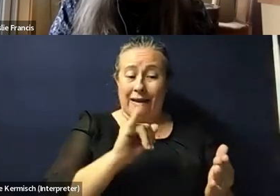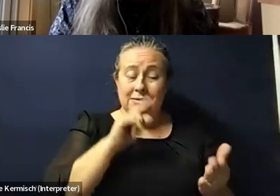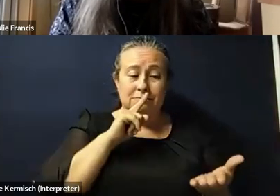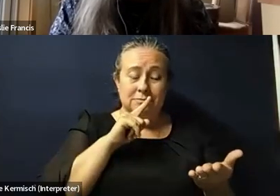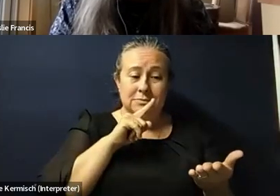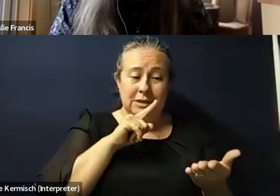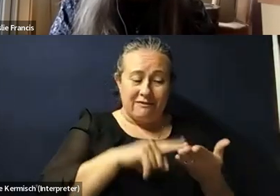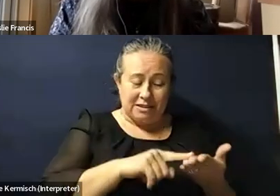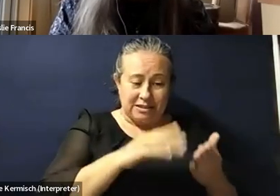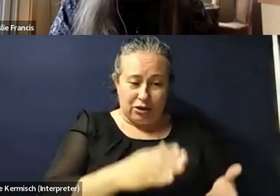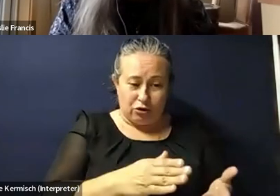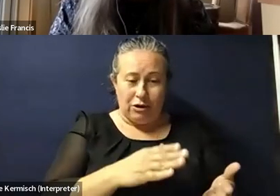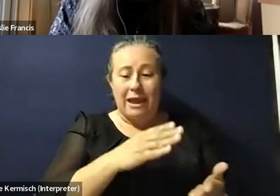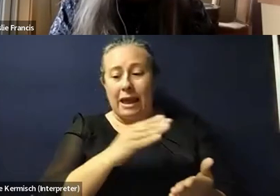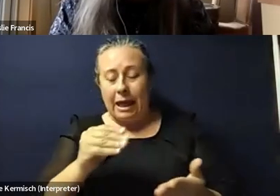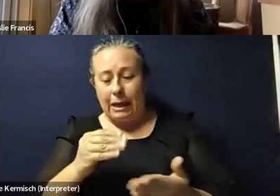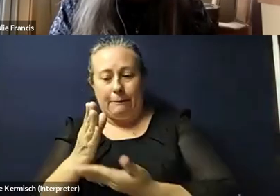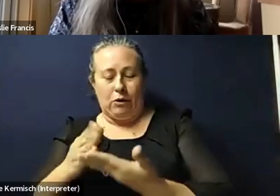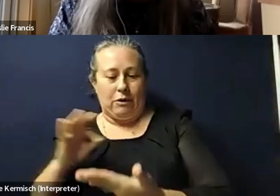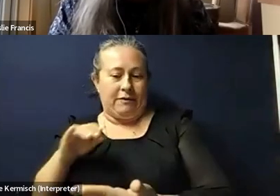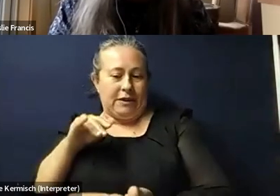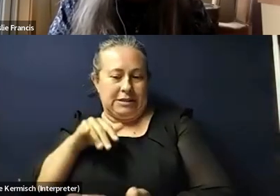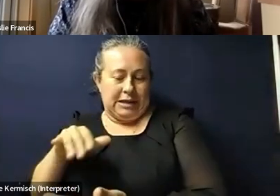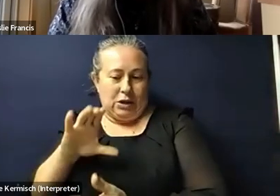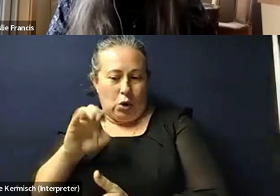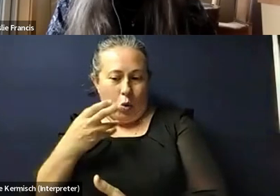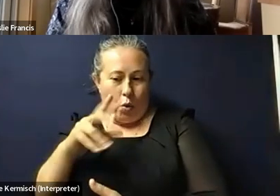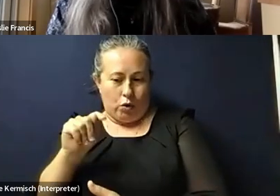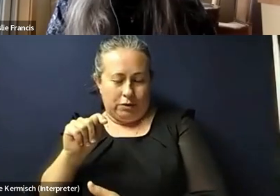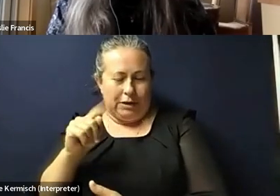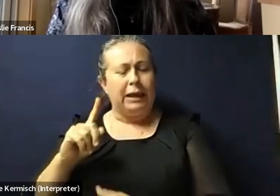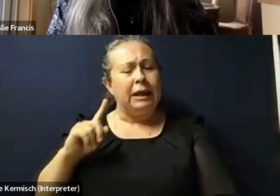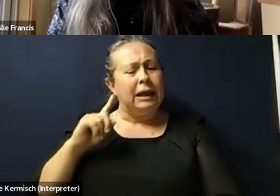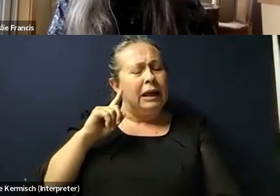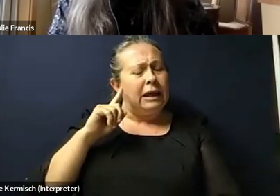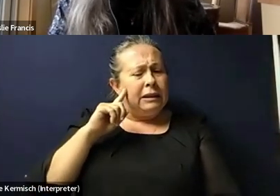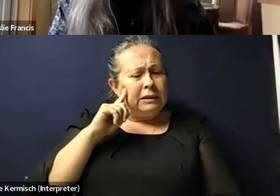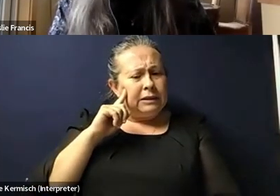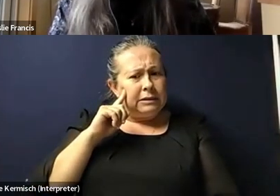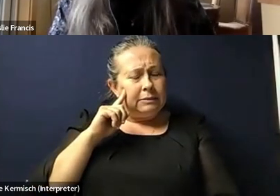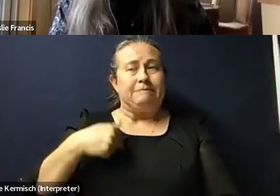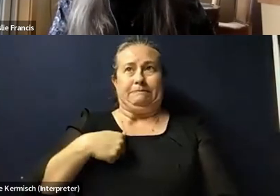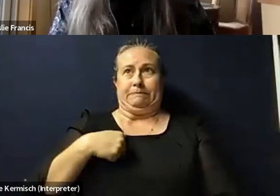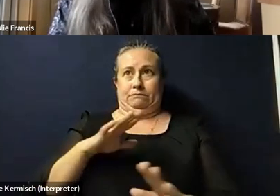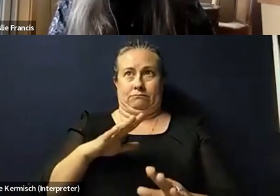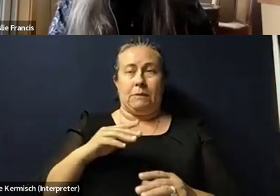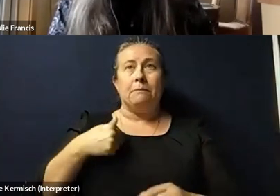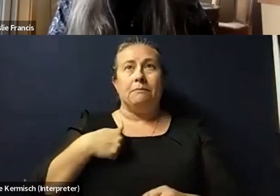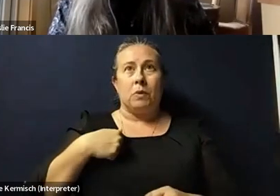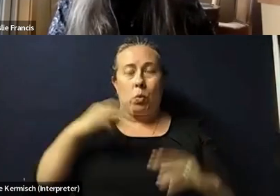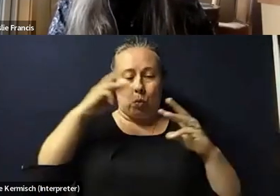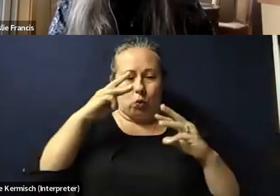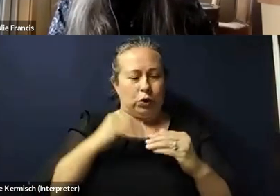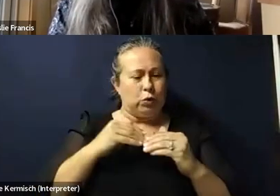disabled individuals as part of study cohort. And I think there's a real danger, or my worry is that there's too much